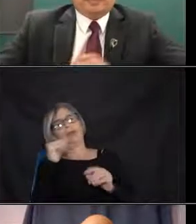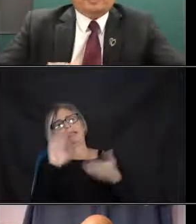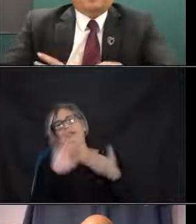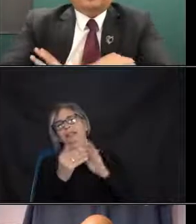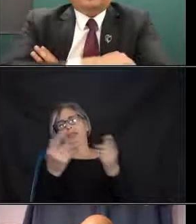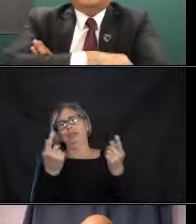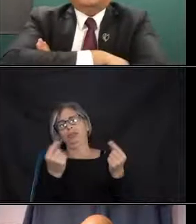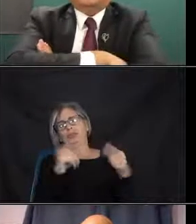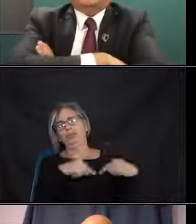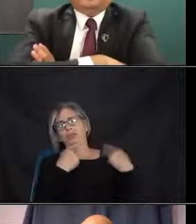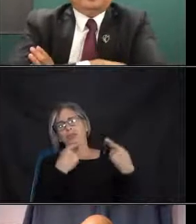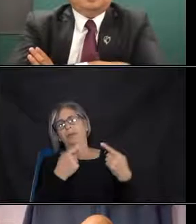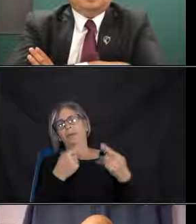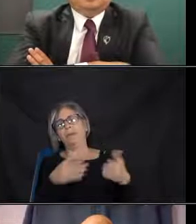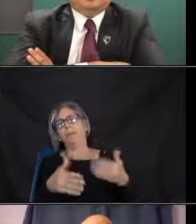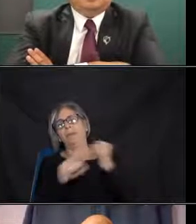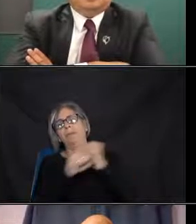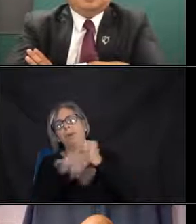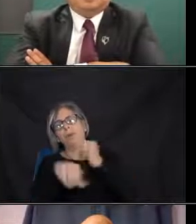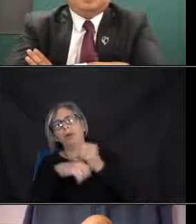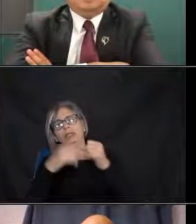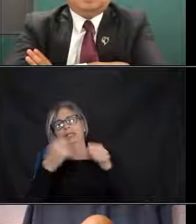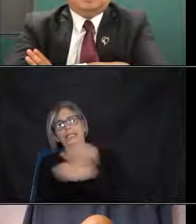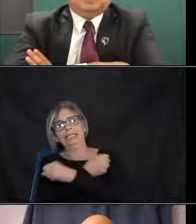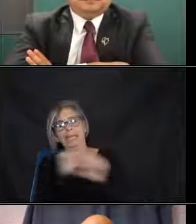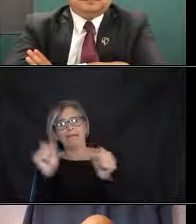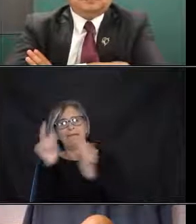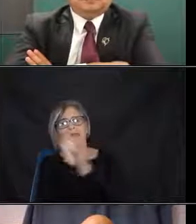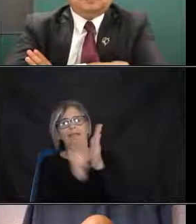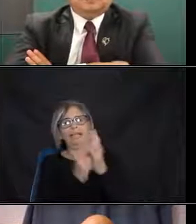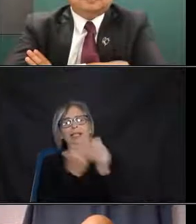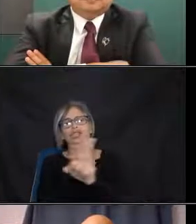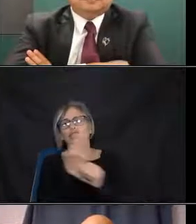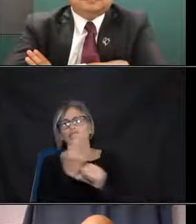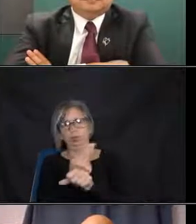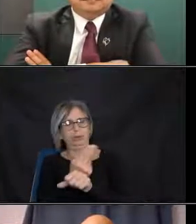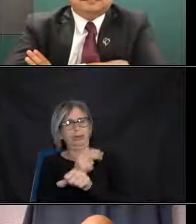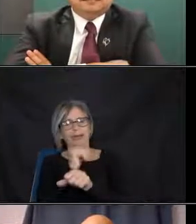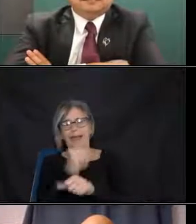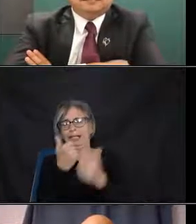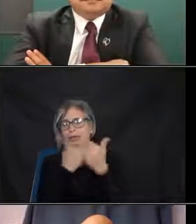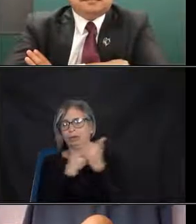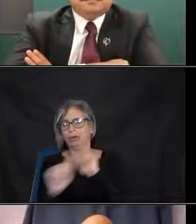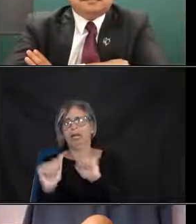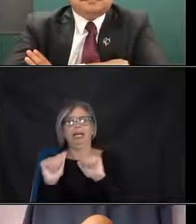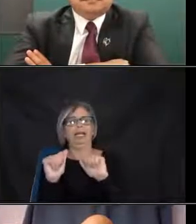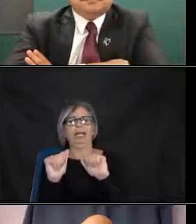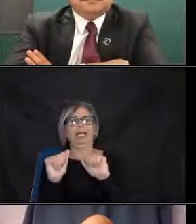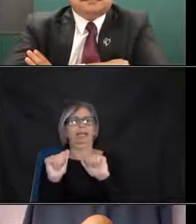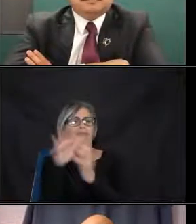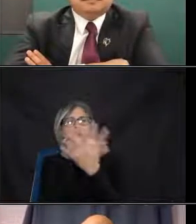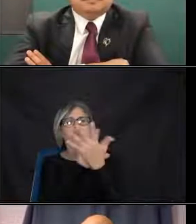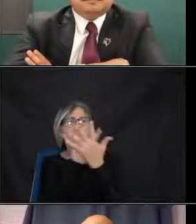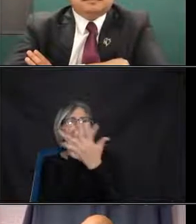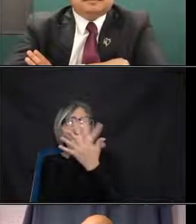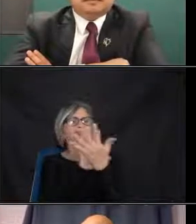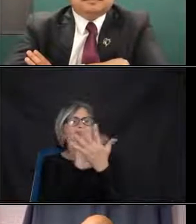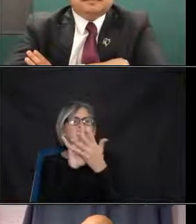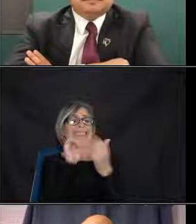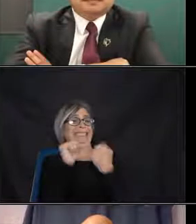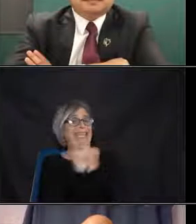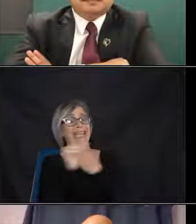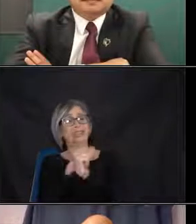but promoting safe and legal use, not trying to foster some gray area, because it's dangerous